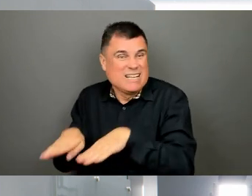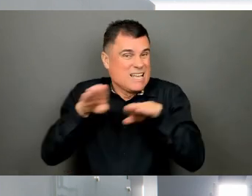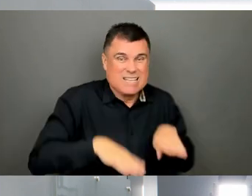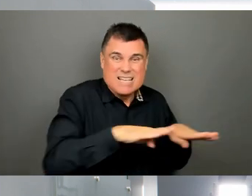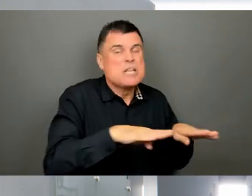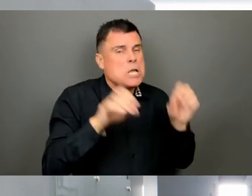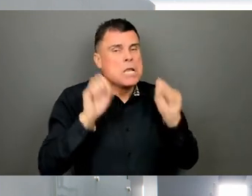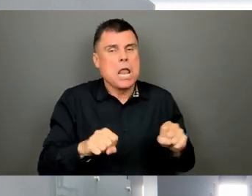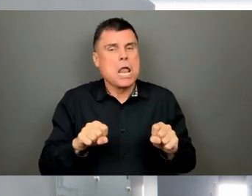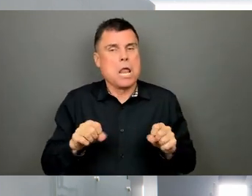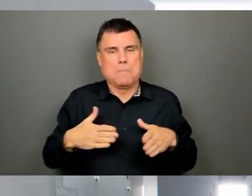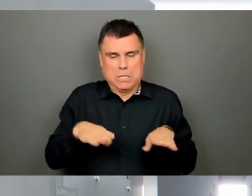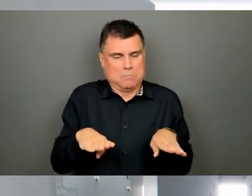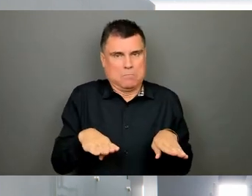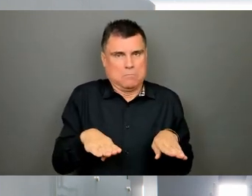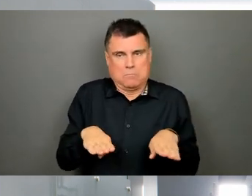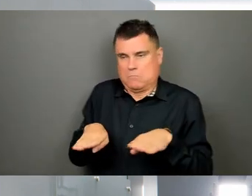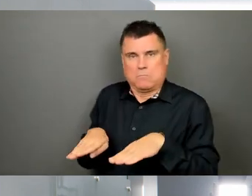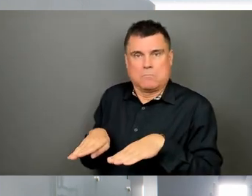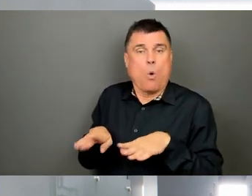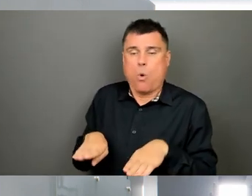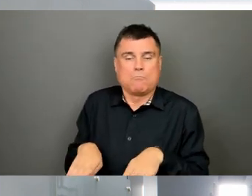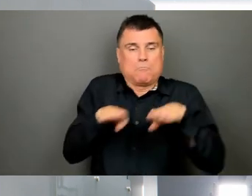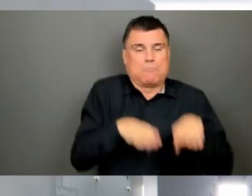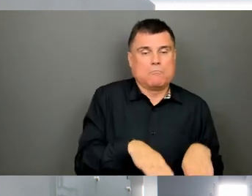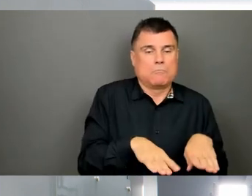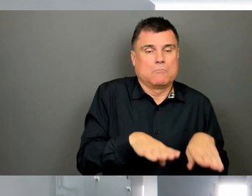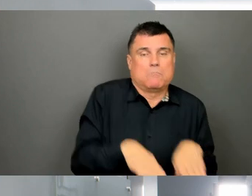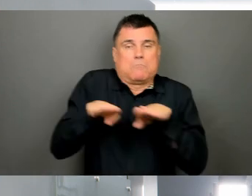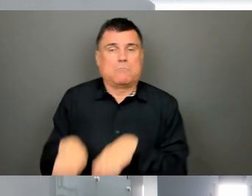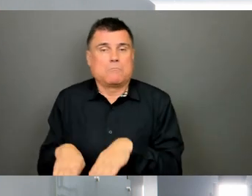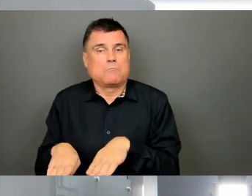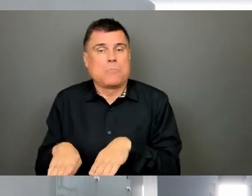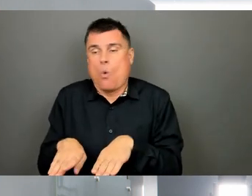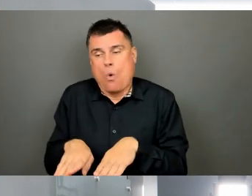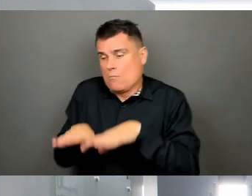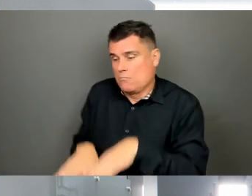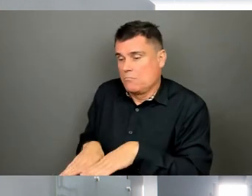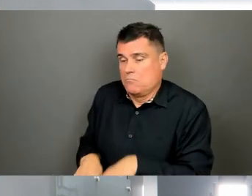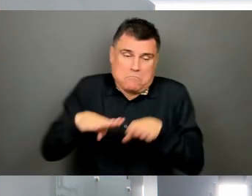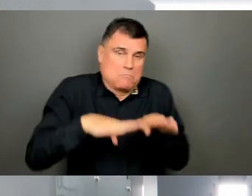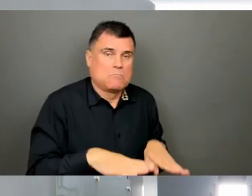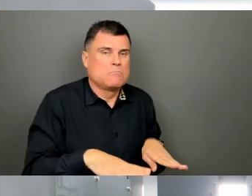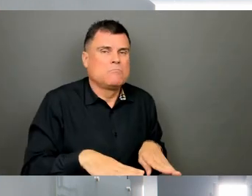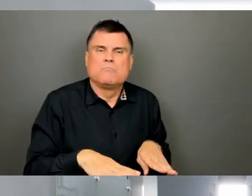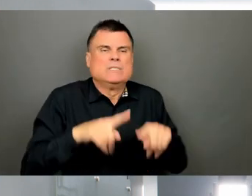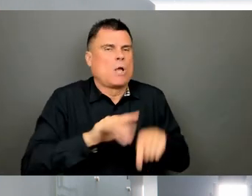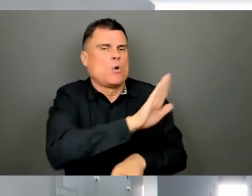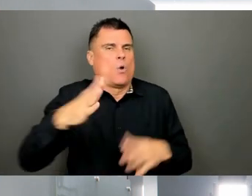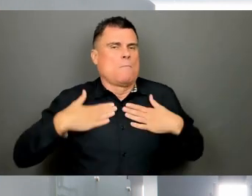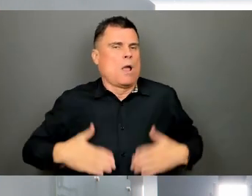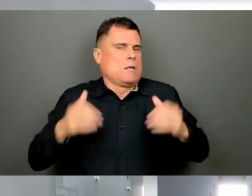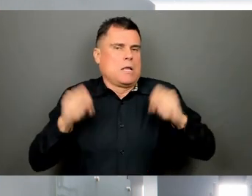for you, you're going to jump right over to that other side. You kind of cut off that hand count, which actually makes it a little bit easier. So 5,